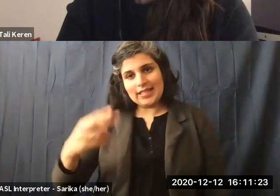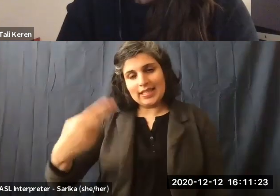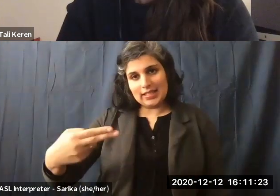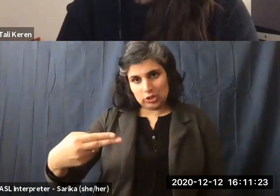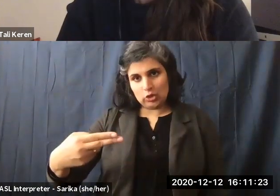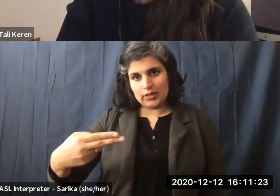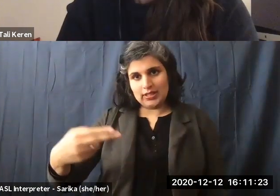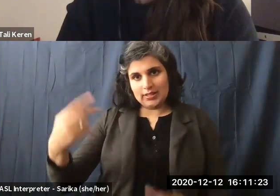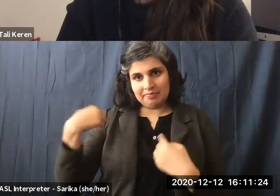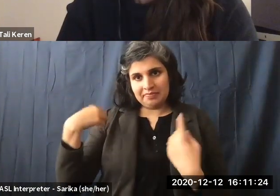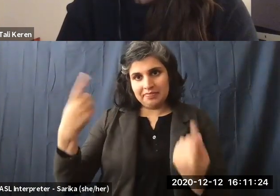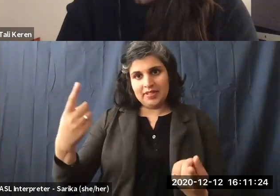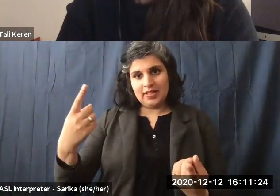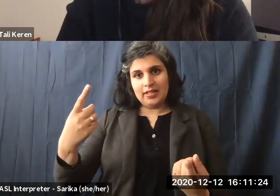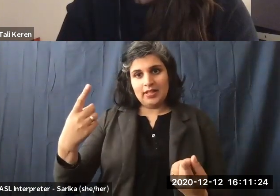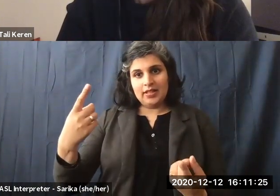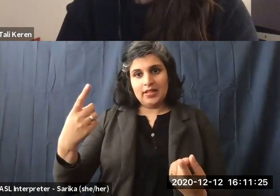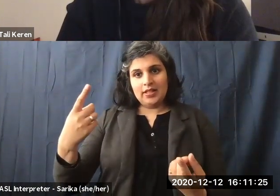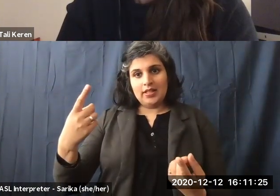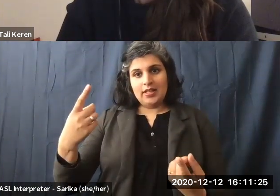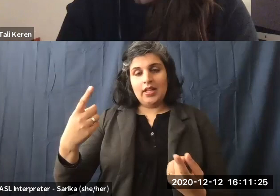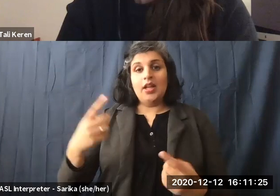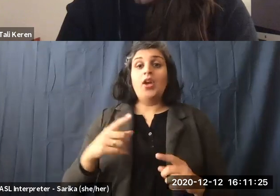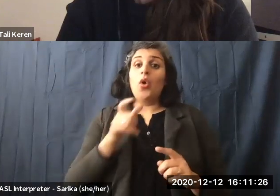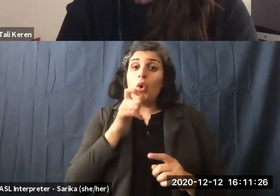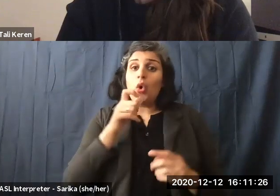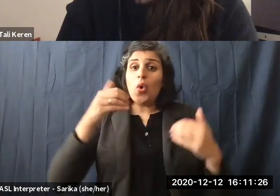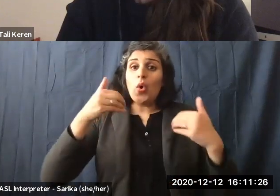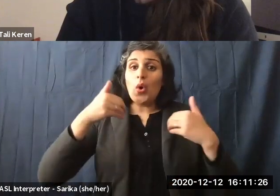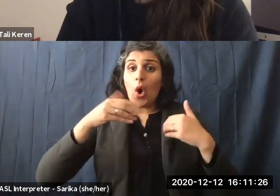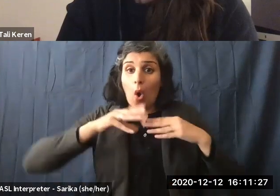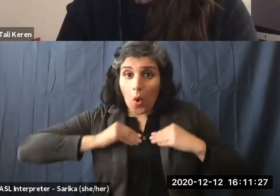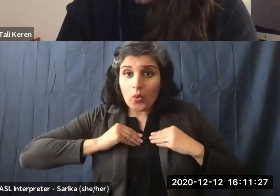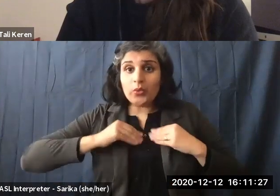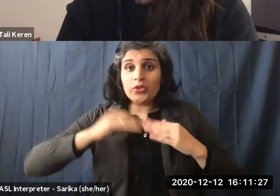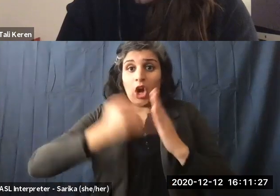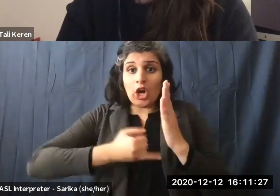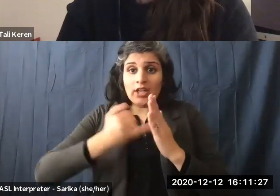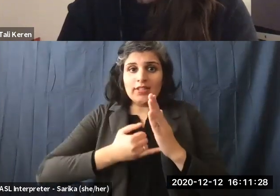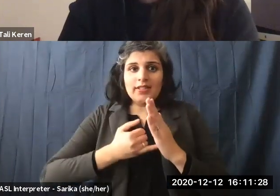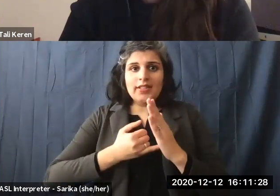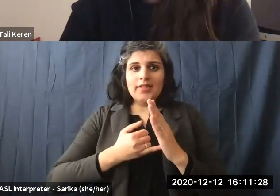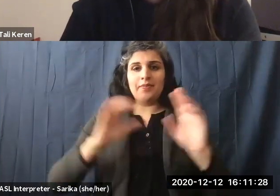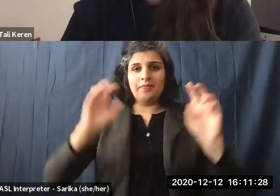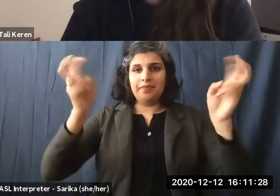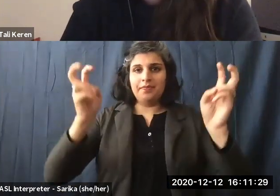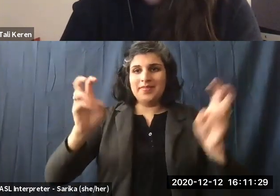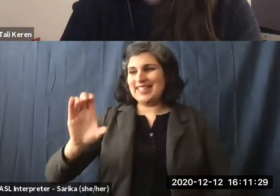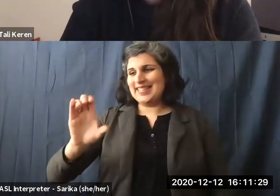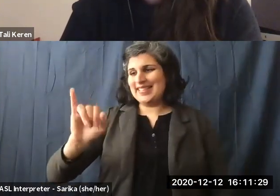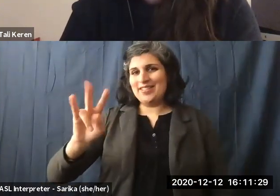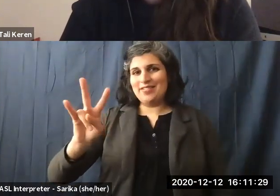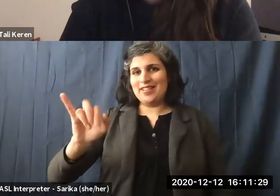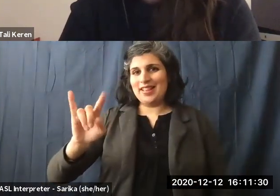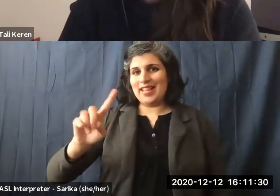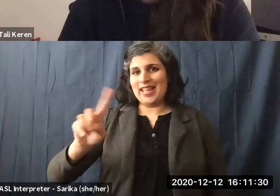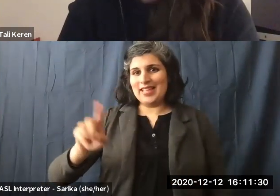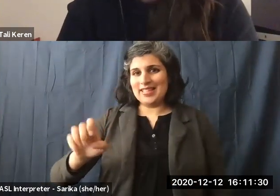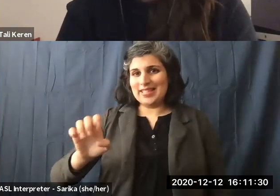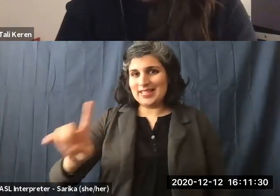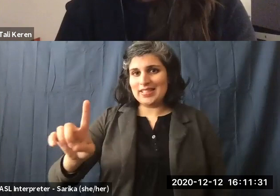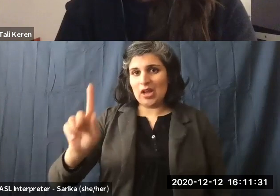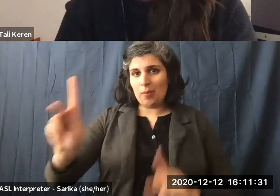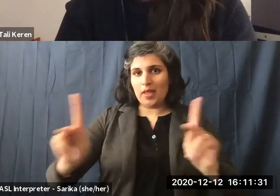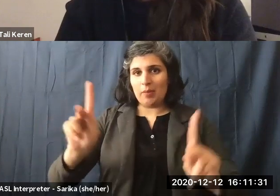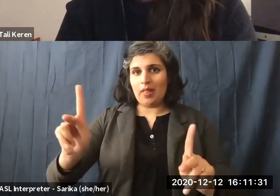it's civilized people who have art, right? And art is this sort of manifestation of the civilization of